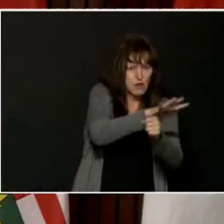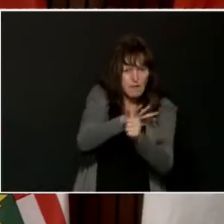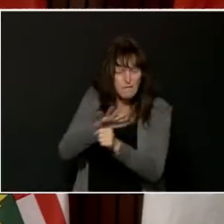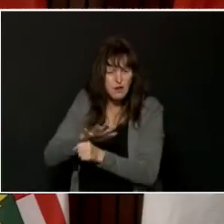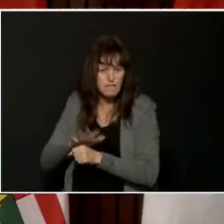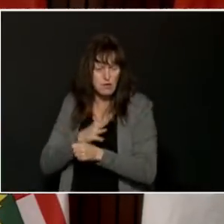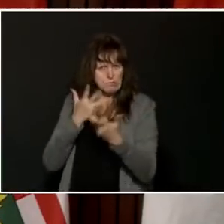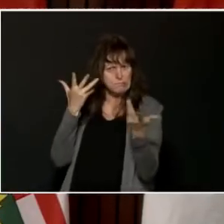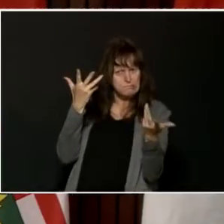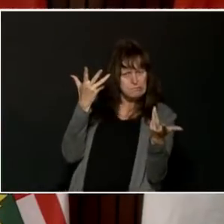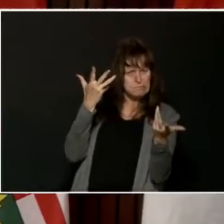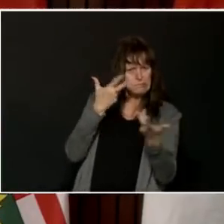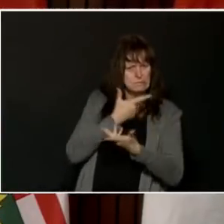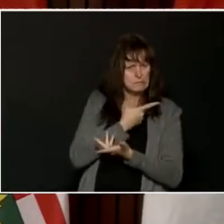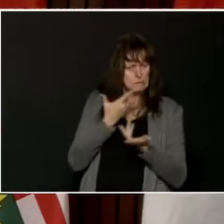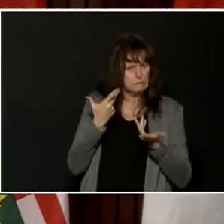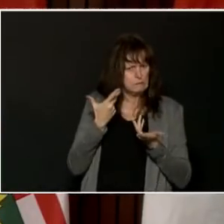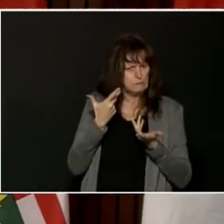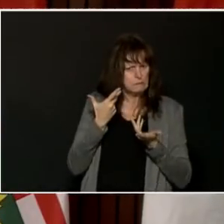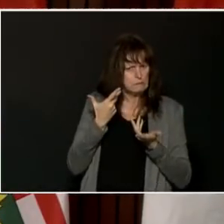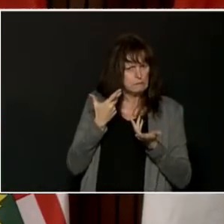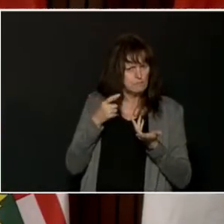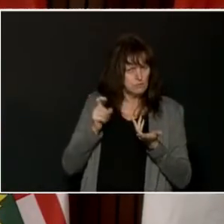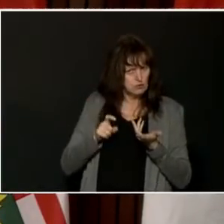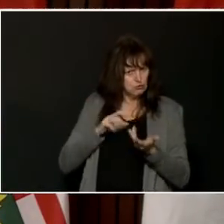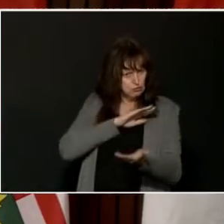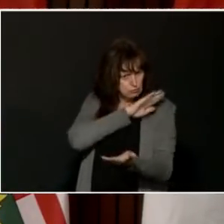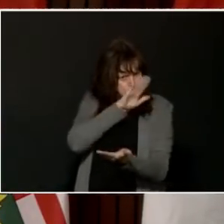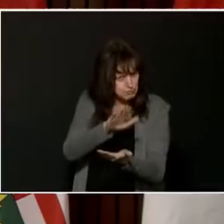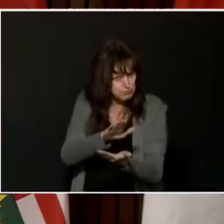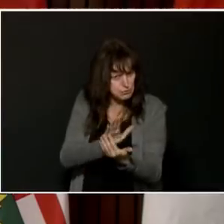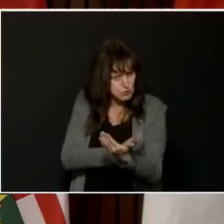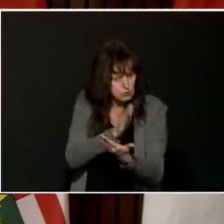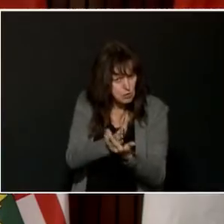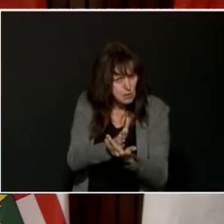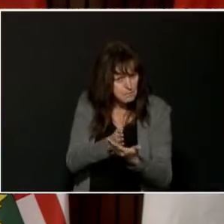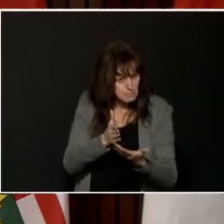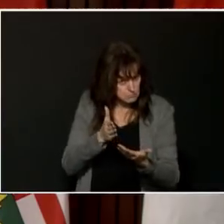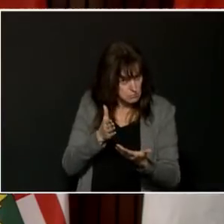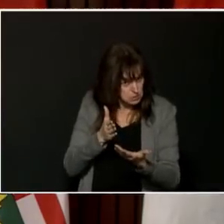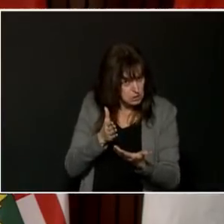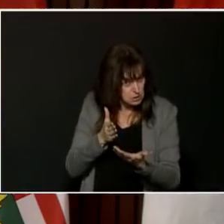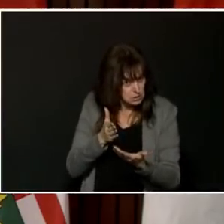things that should be stopping, aren't they? If I look at these graphs.